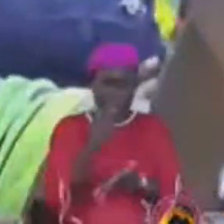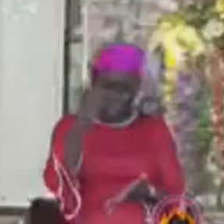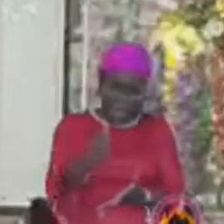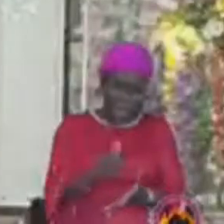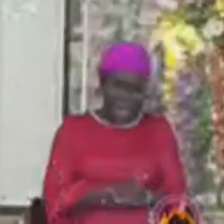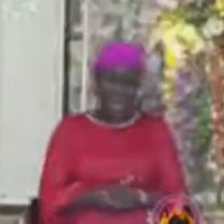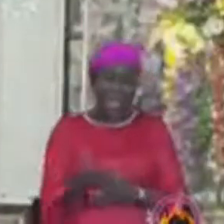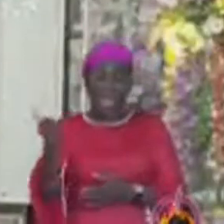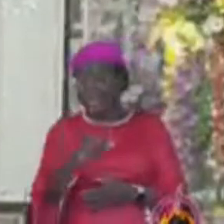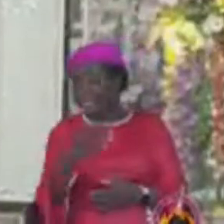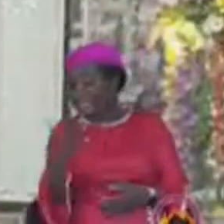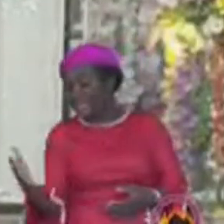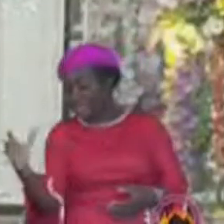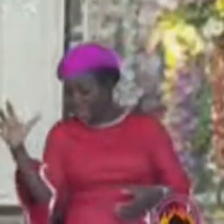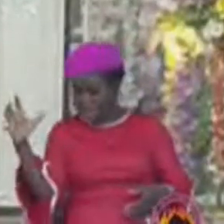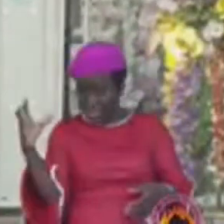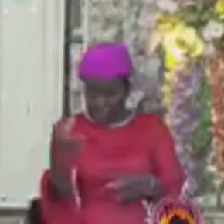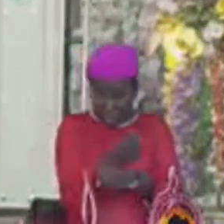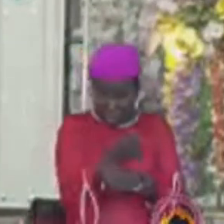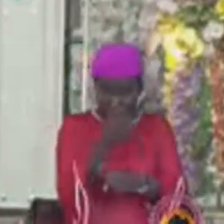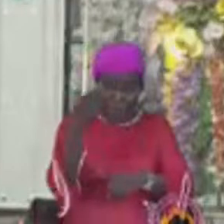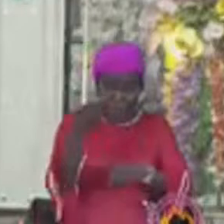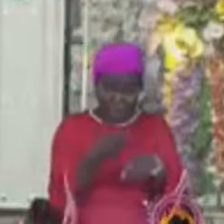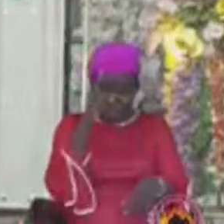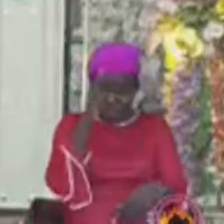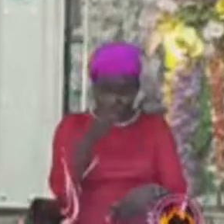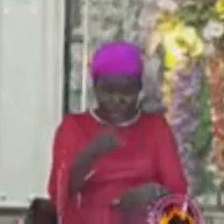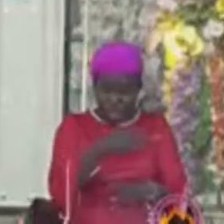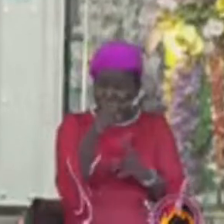anything stolen from you unconsciously